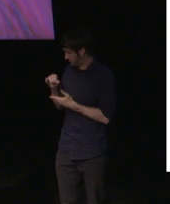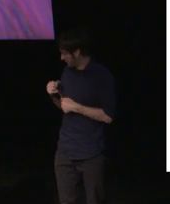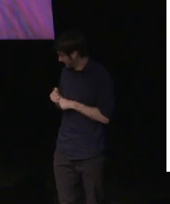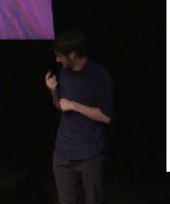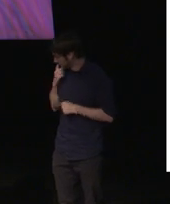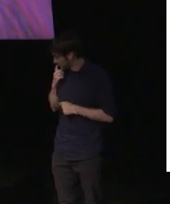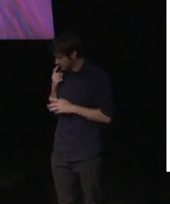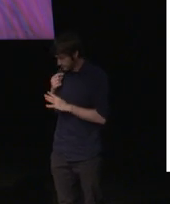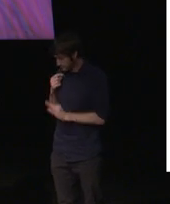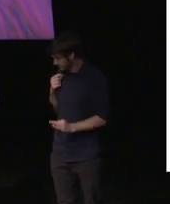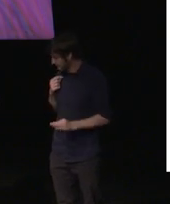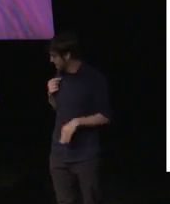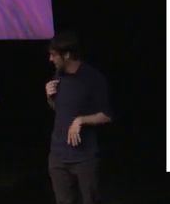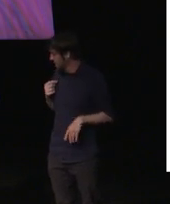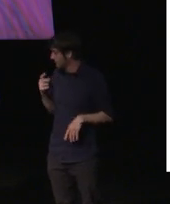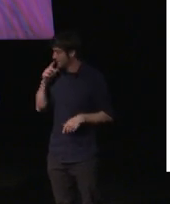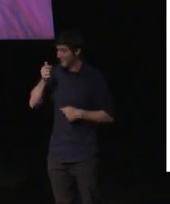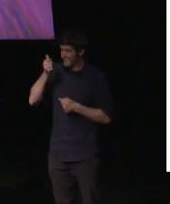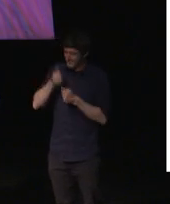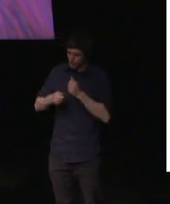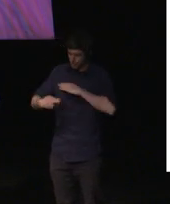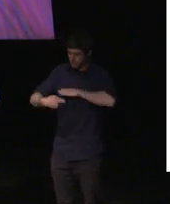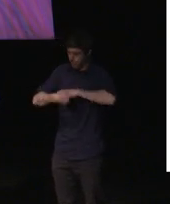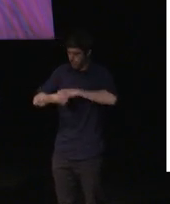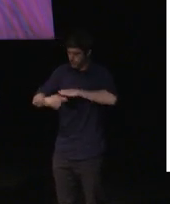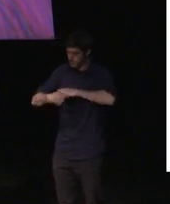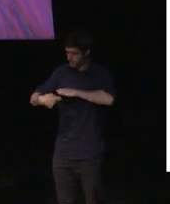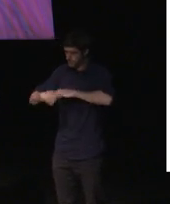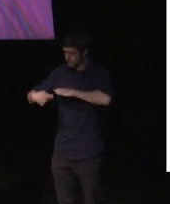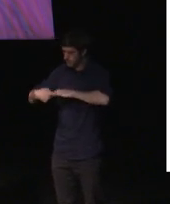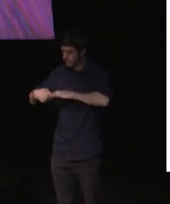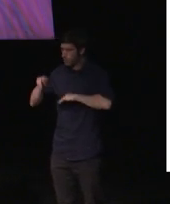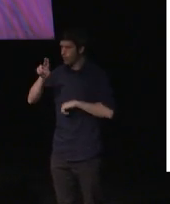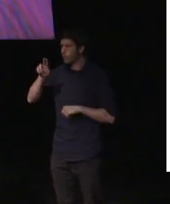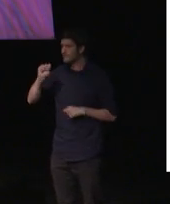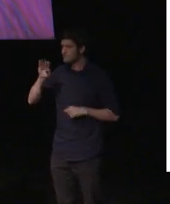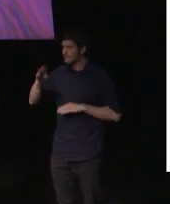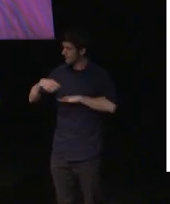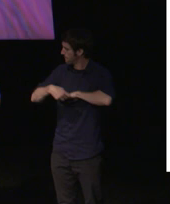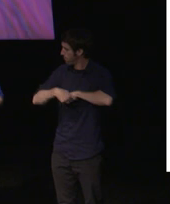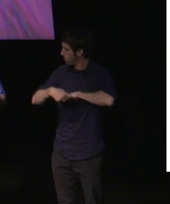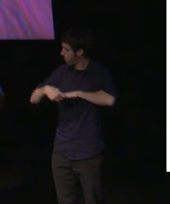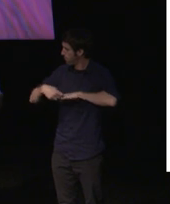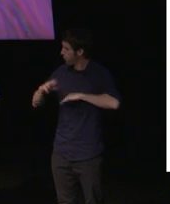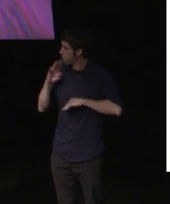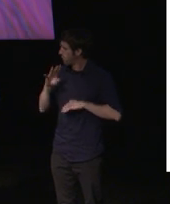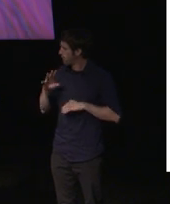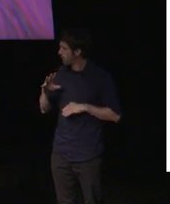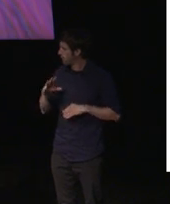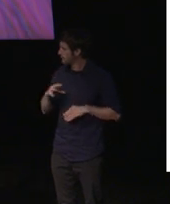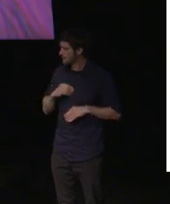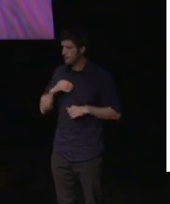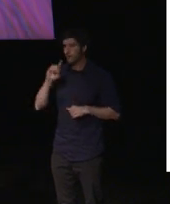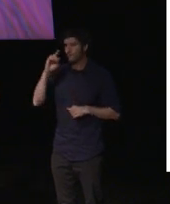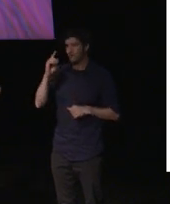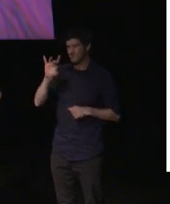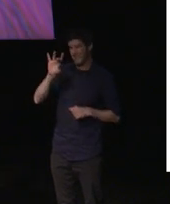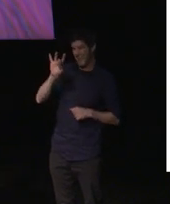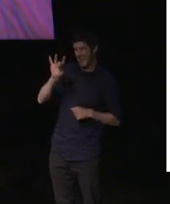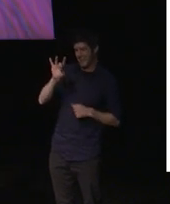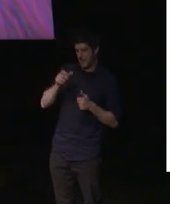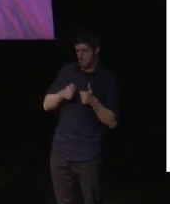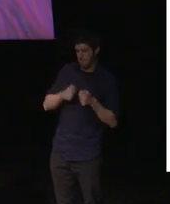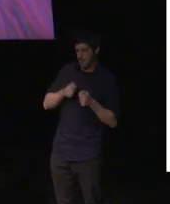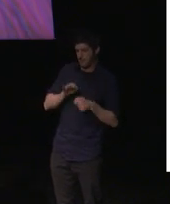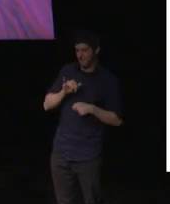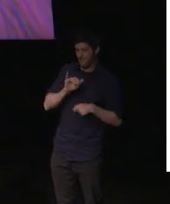joystick. And each one of those USB ports will accept the first 8 buttons of that joystick. And we picked 8. We